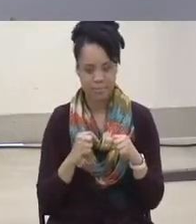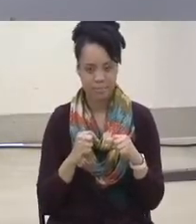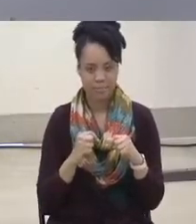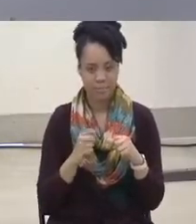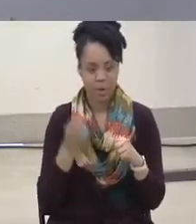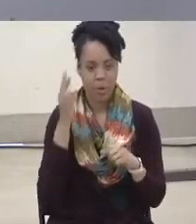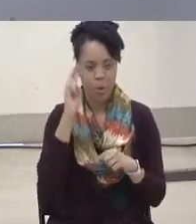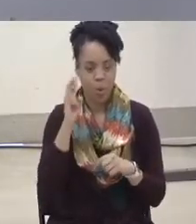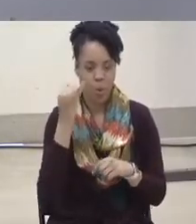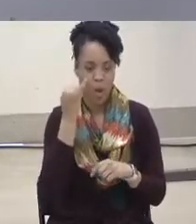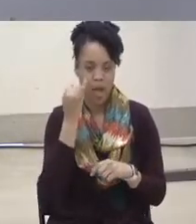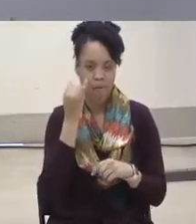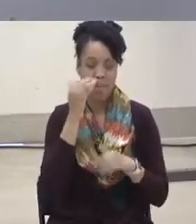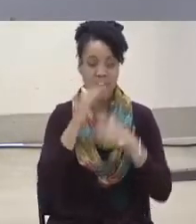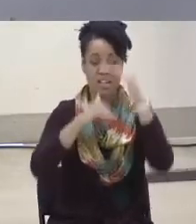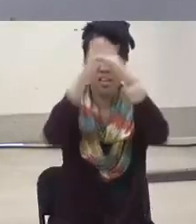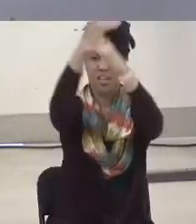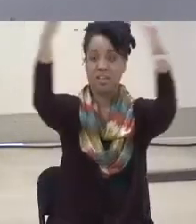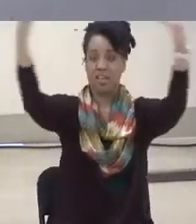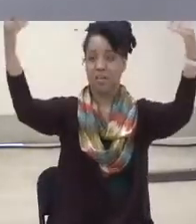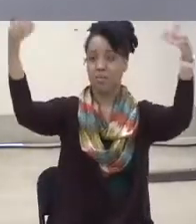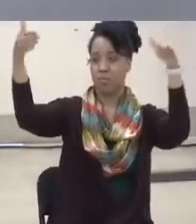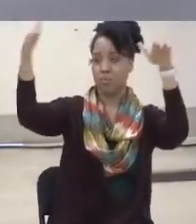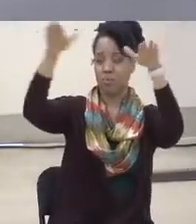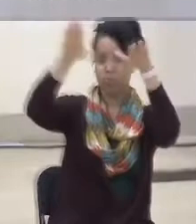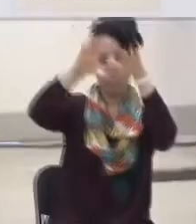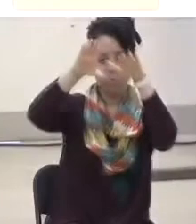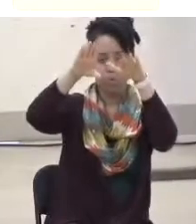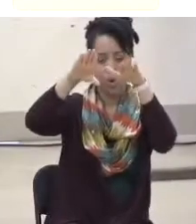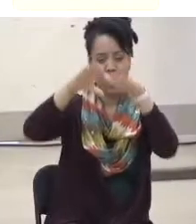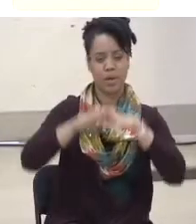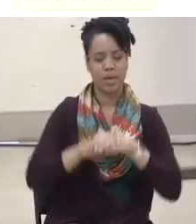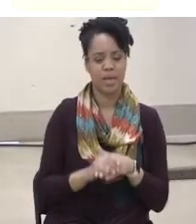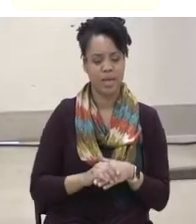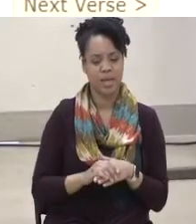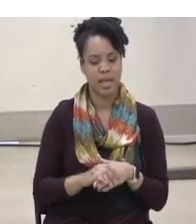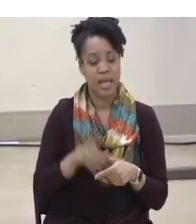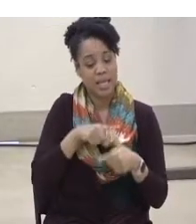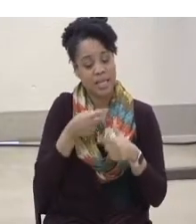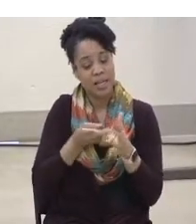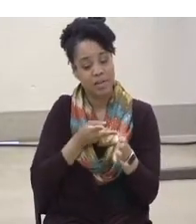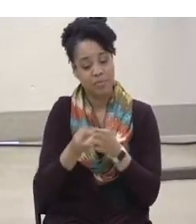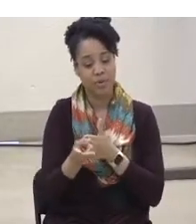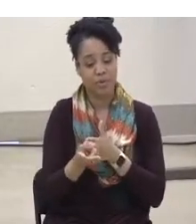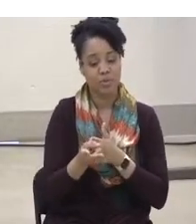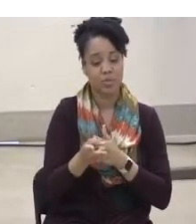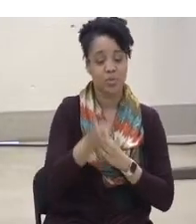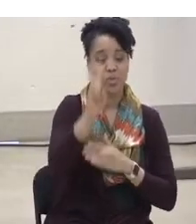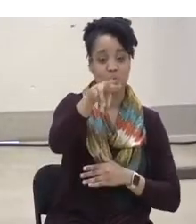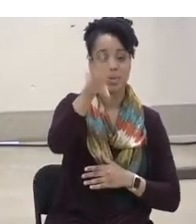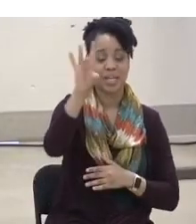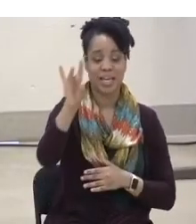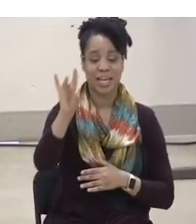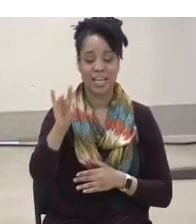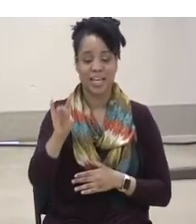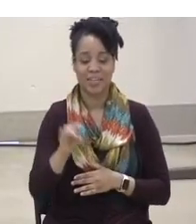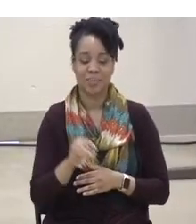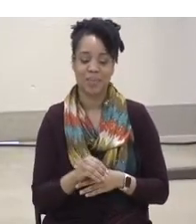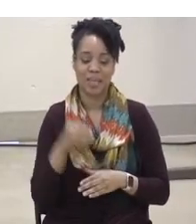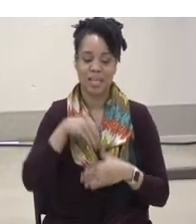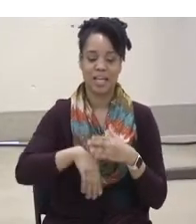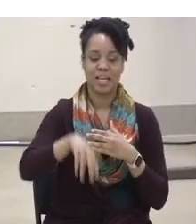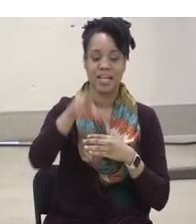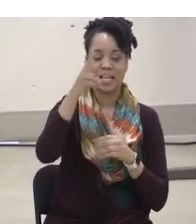or if the heavens are shut. o si se cierran los cielos. And then in verse 28 of 2 Chronicles chapter